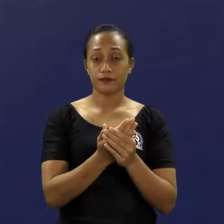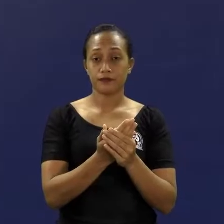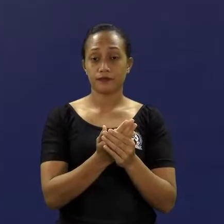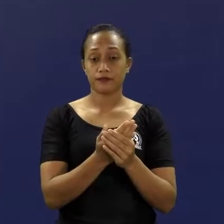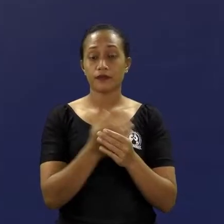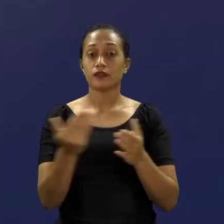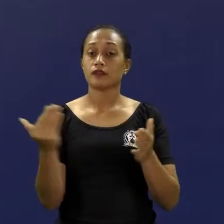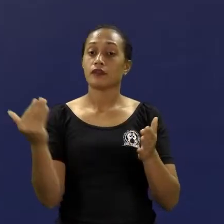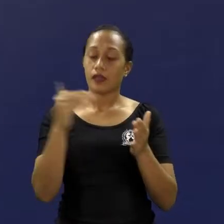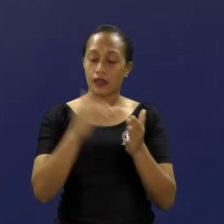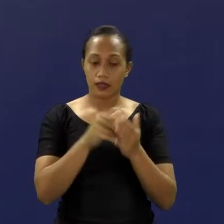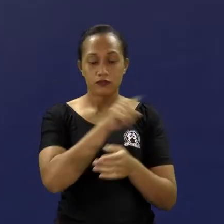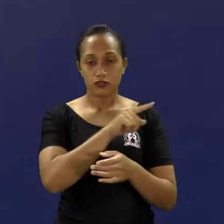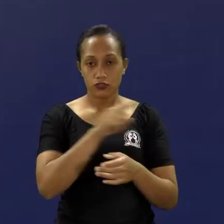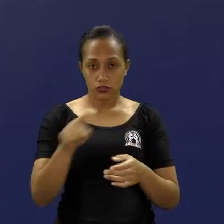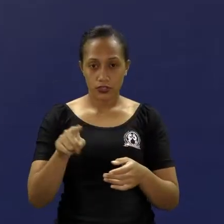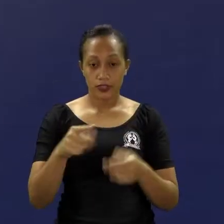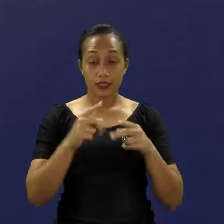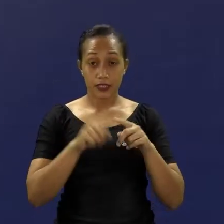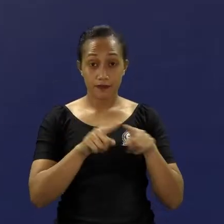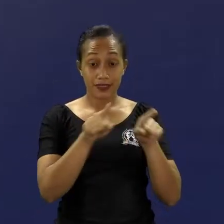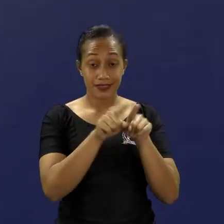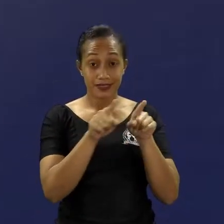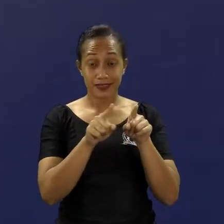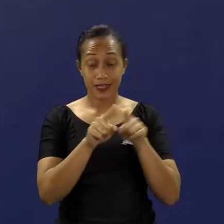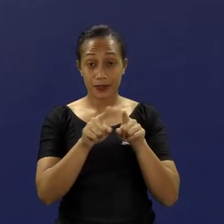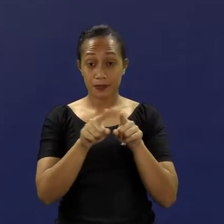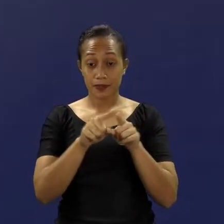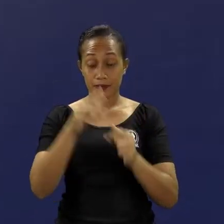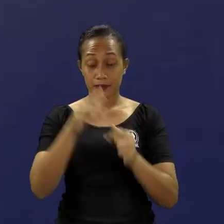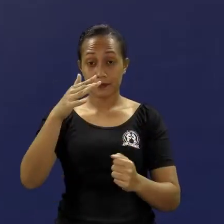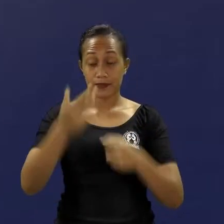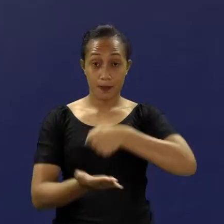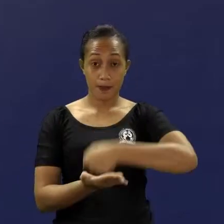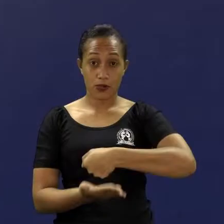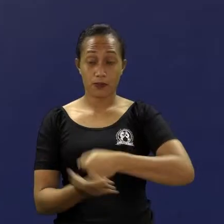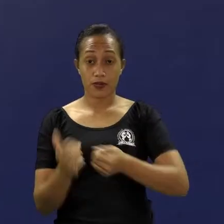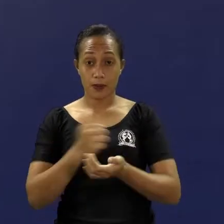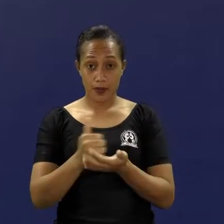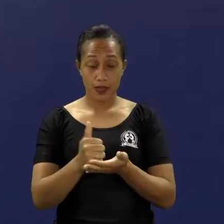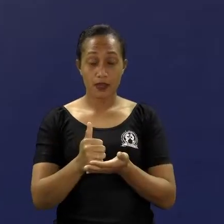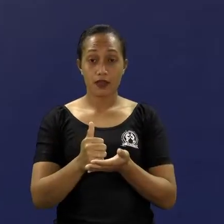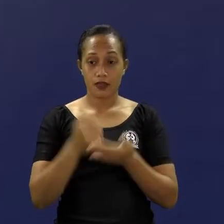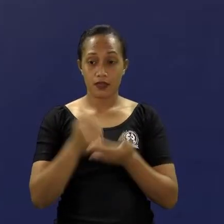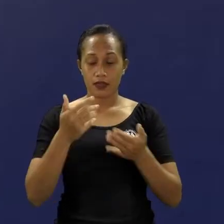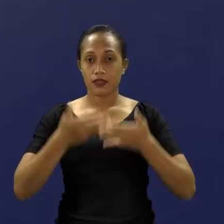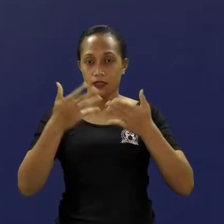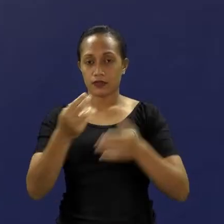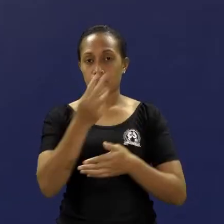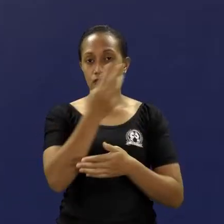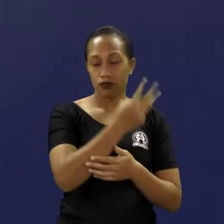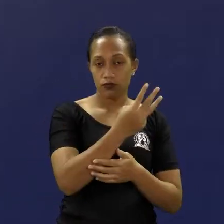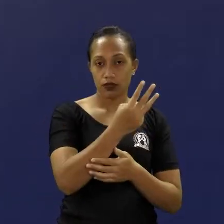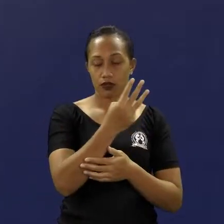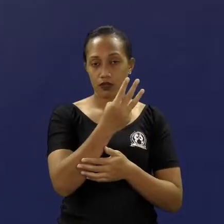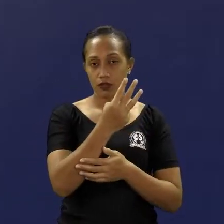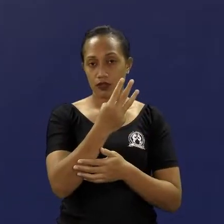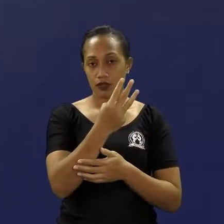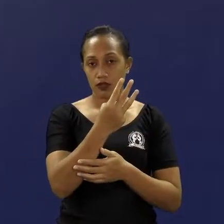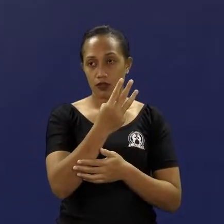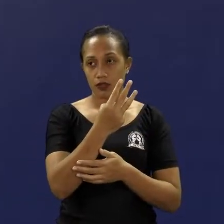E whaopopo sa o lava pe atutusa o la denominator. Gives us 3 plus